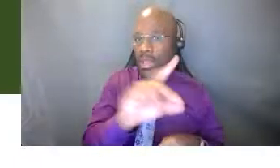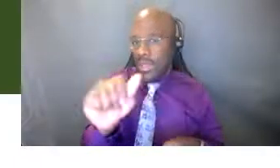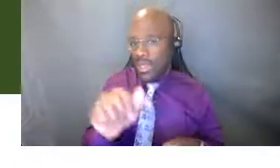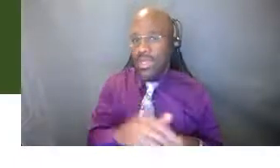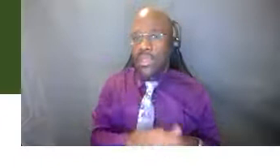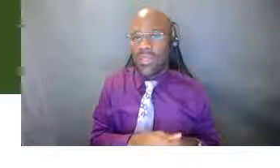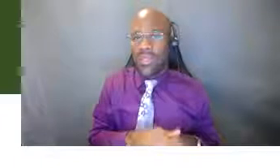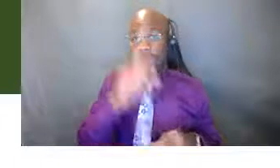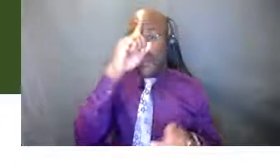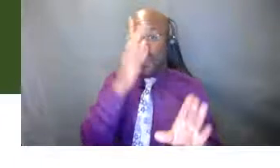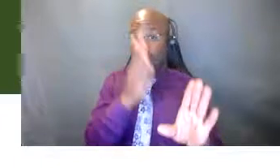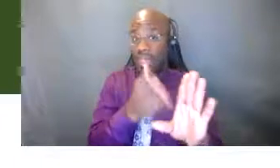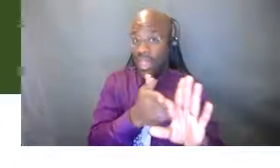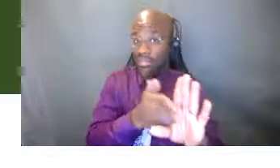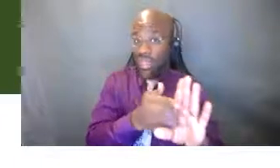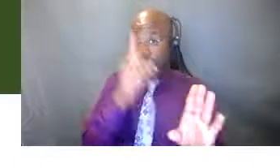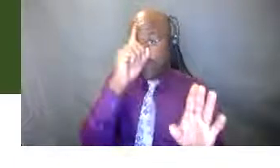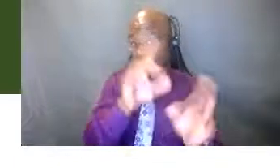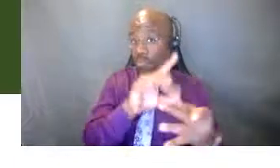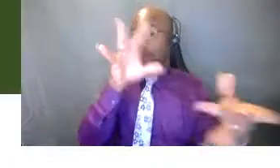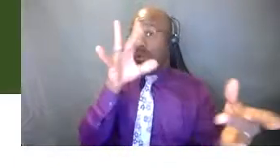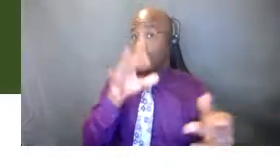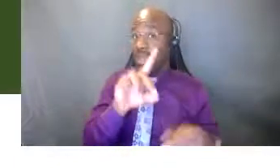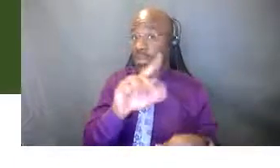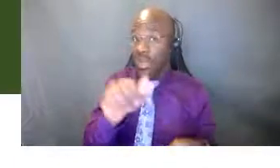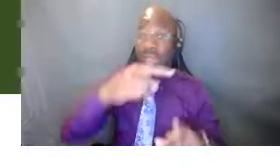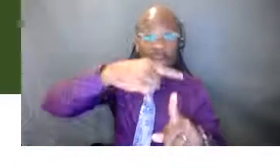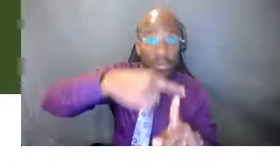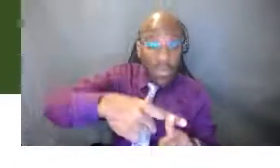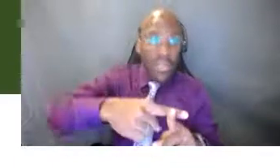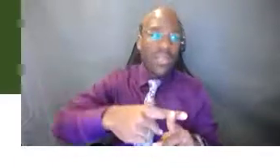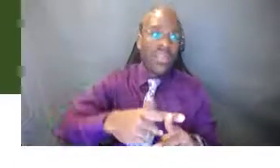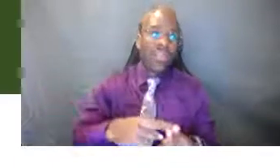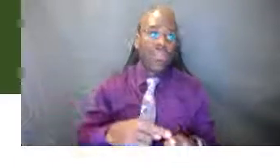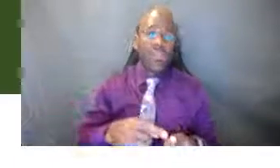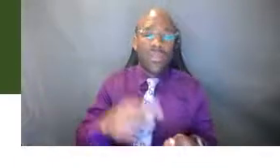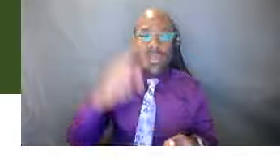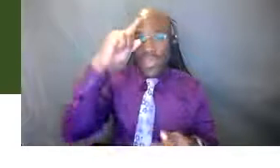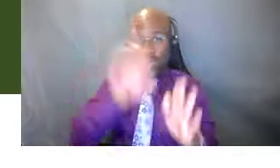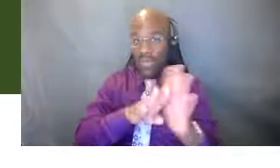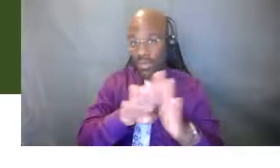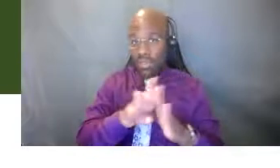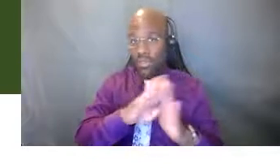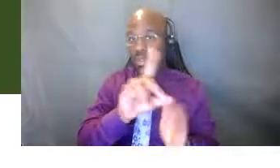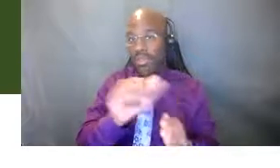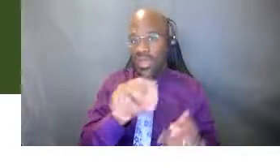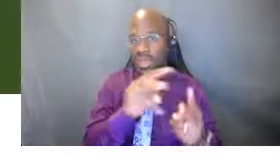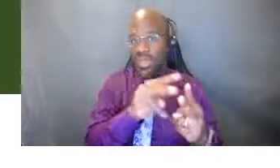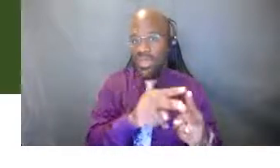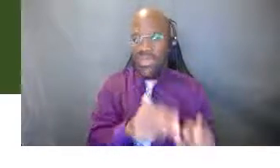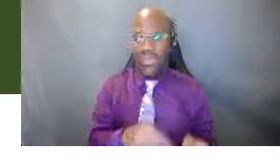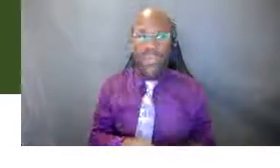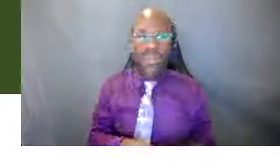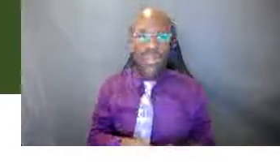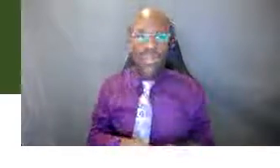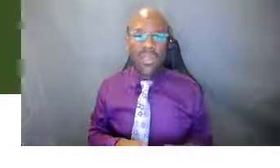as a psychiatric disability. So really that's the bottom line is, taking